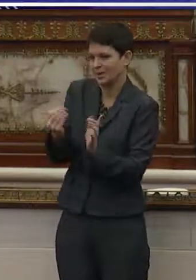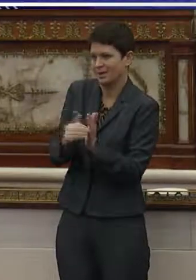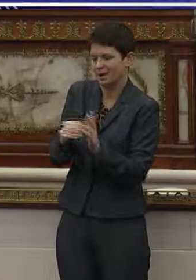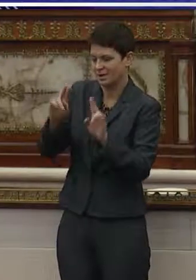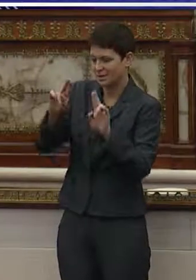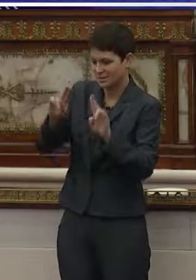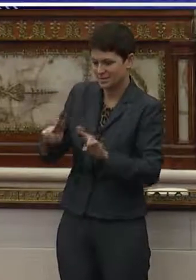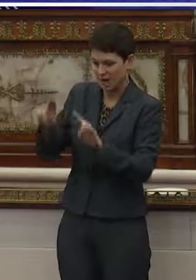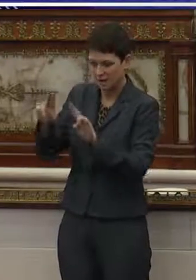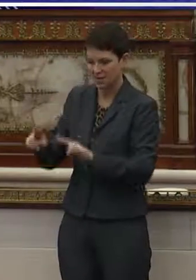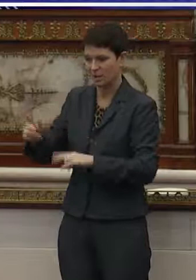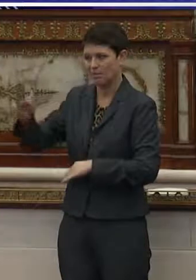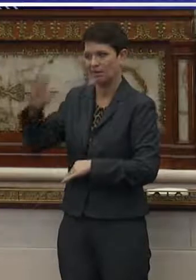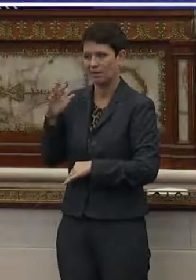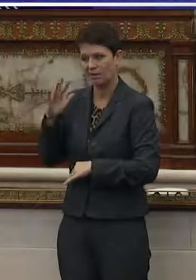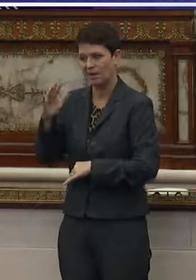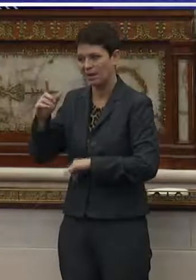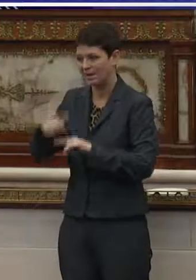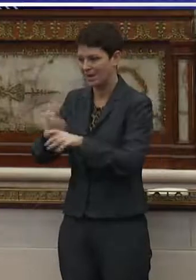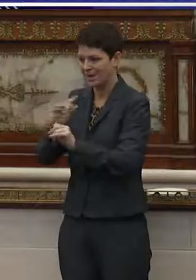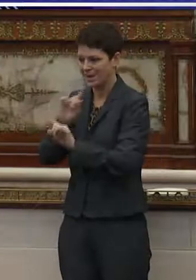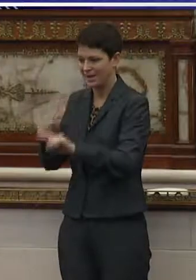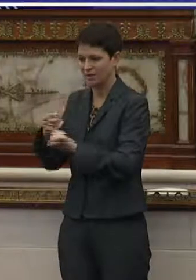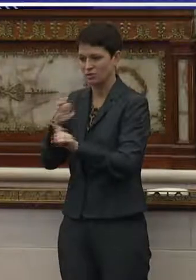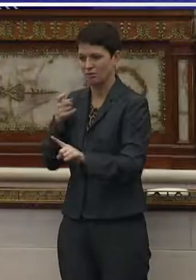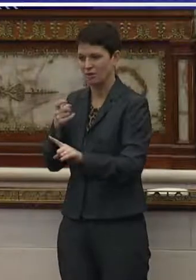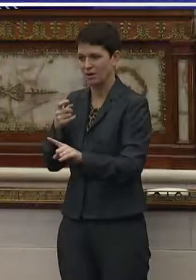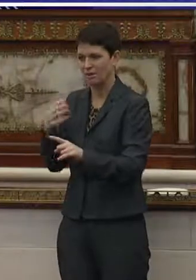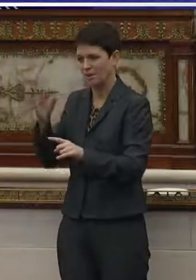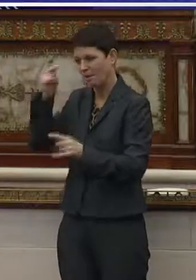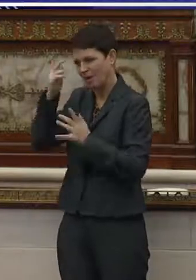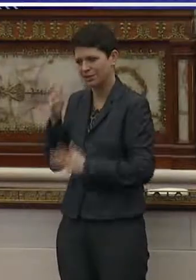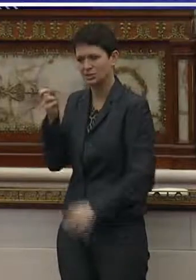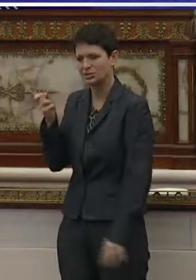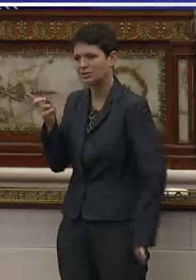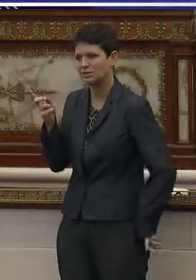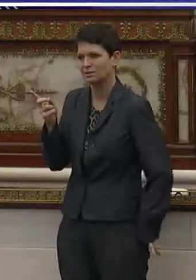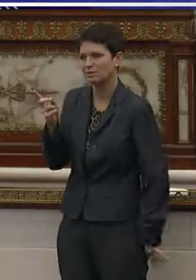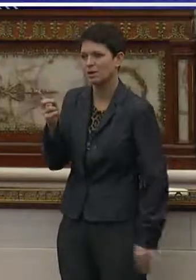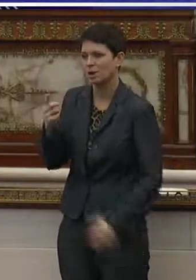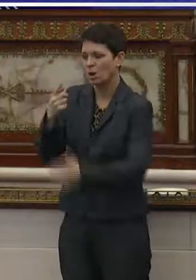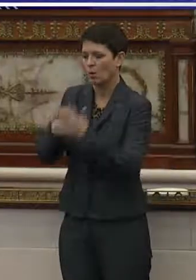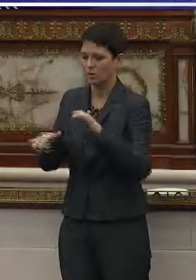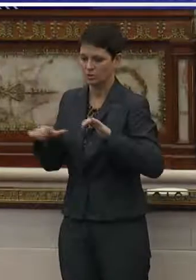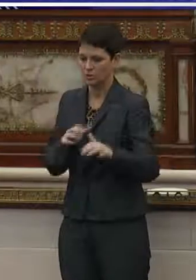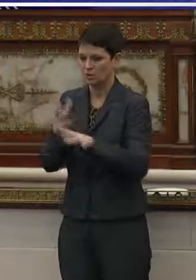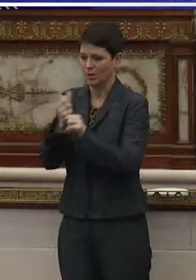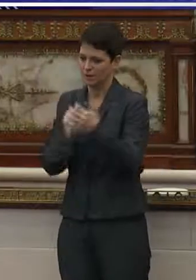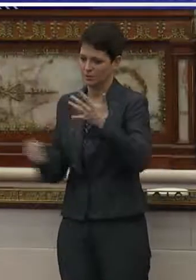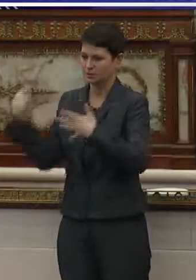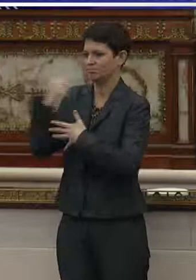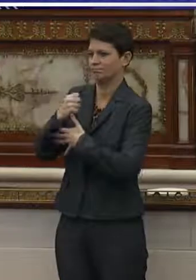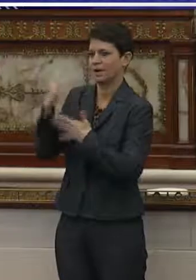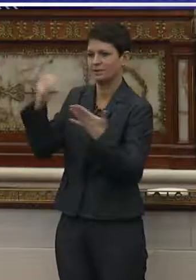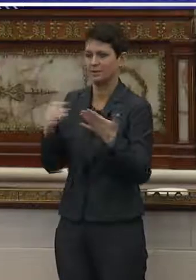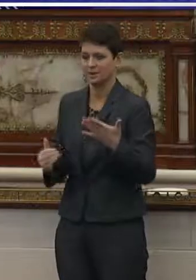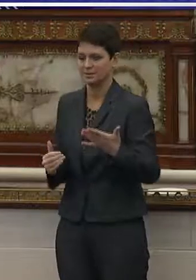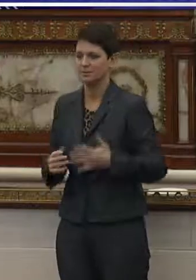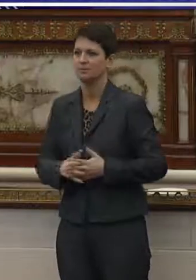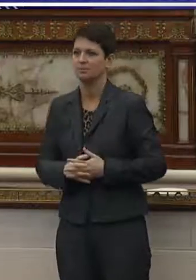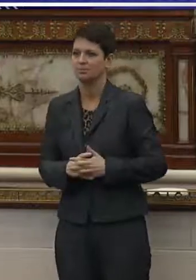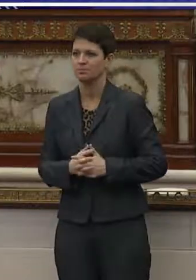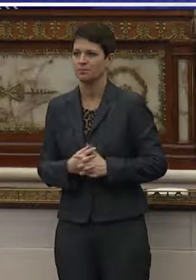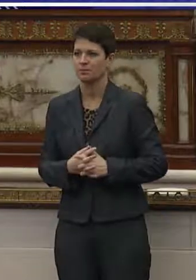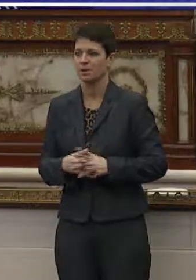signed up for some time and can't even get an answer from their elected officials as to what they should be doing or what steps they should be taking. So